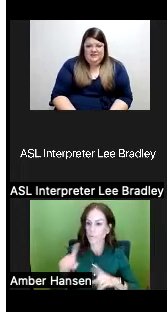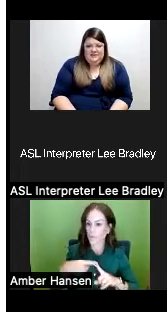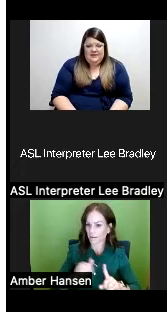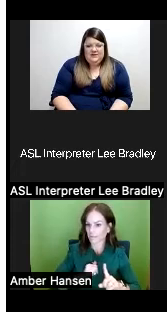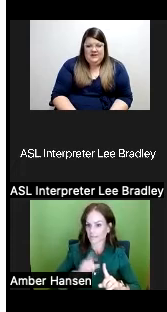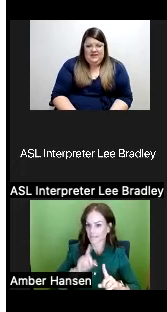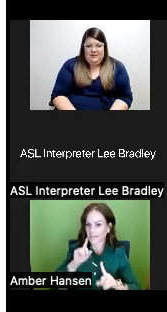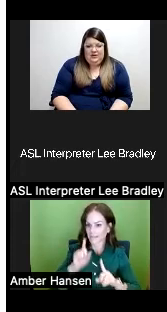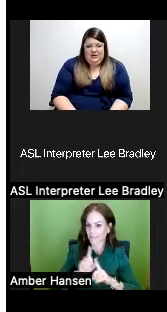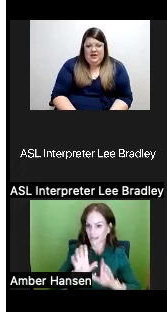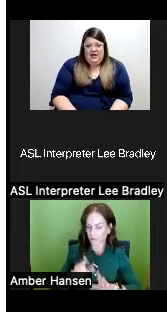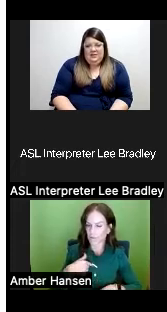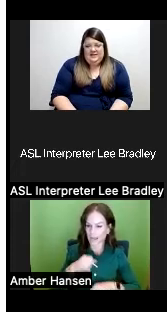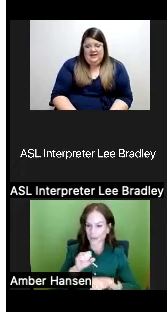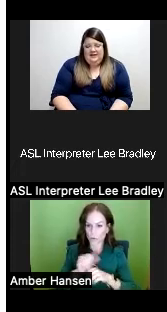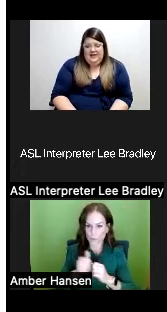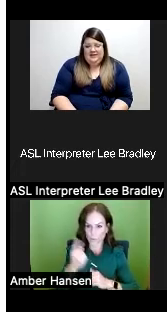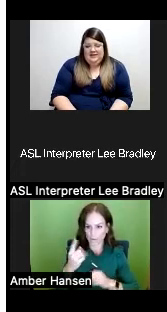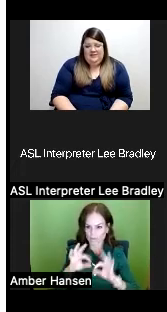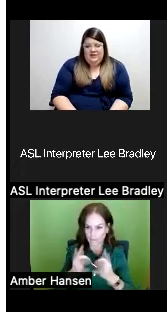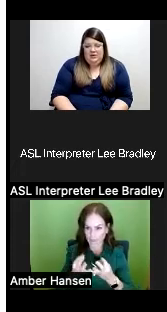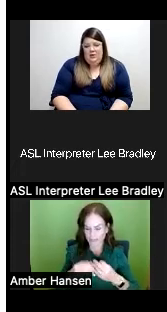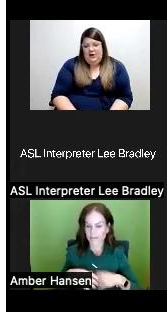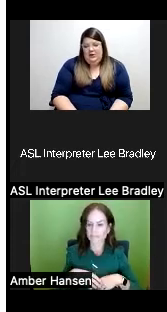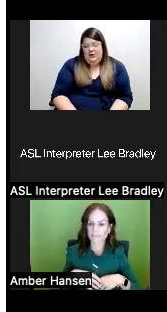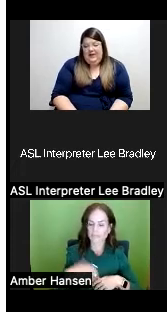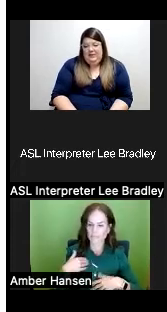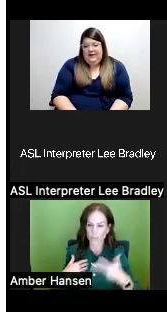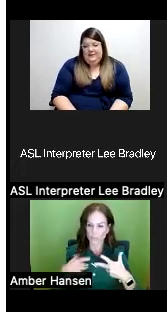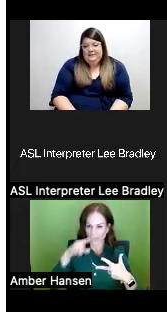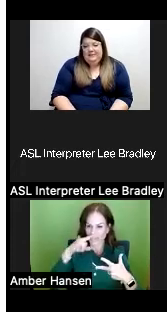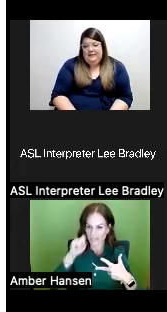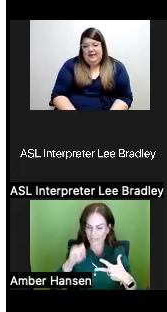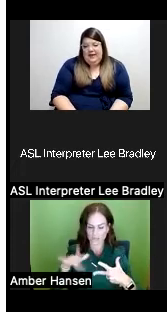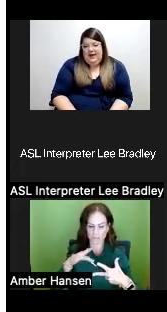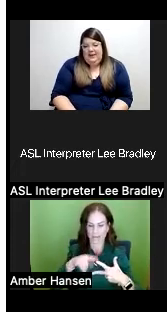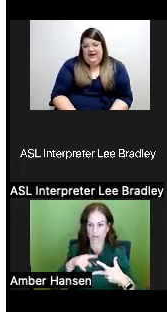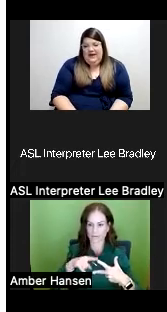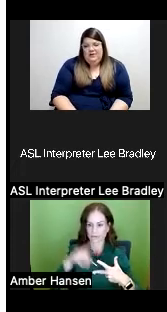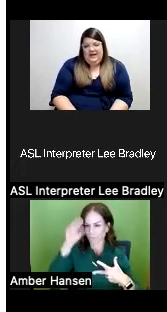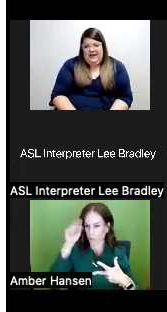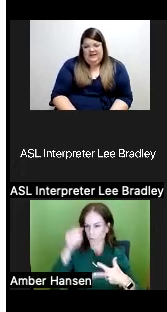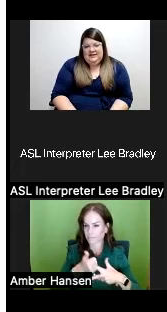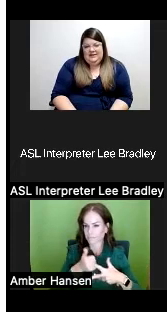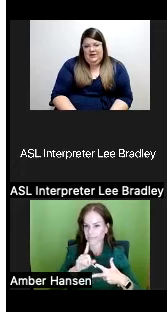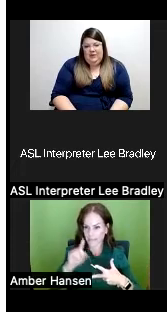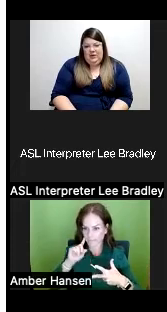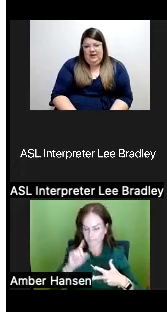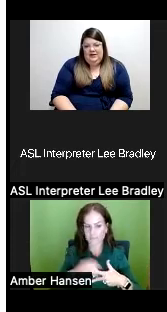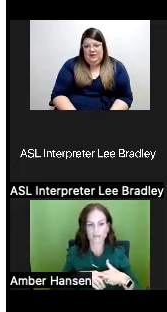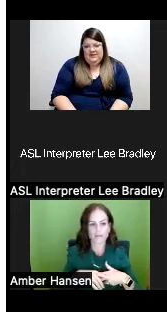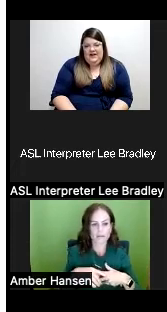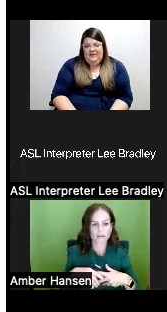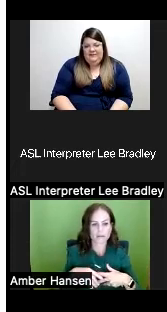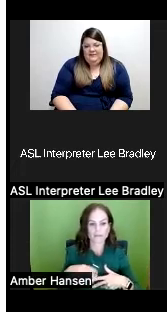lost. So for example, myself as a deaf mentor, I work with one family. They had 3 kids, and the middle